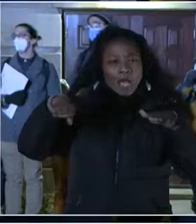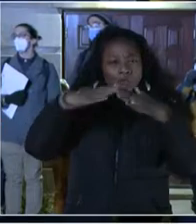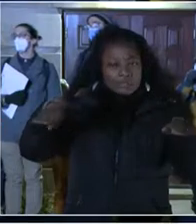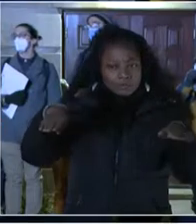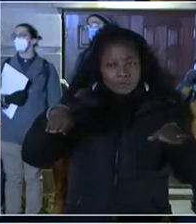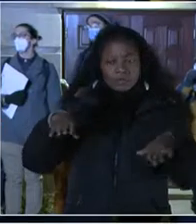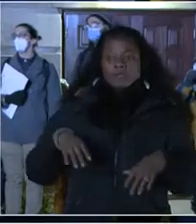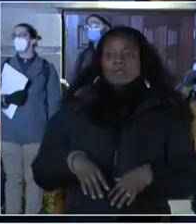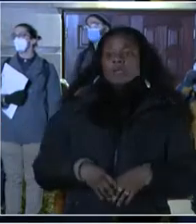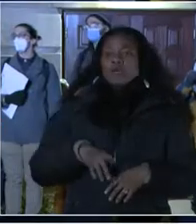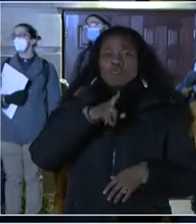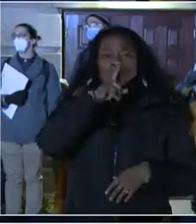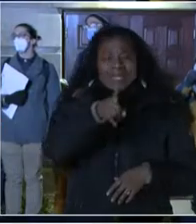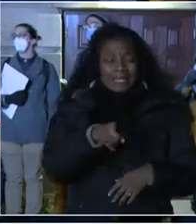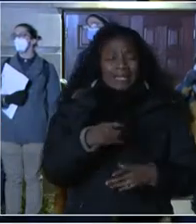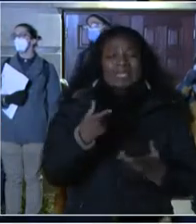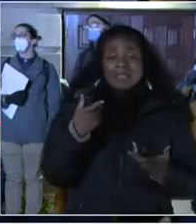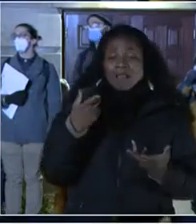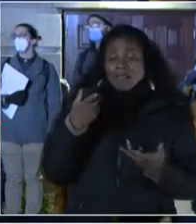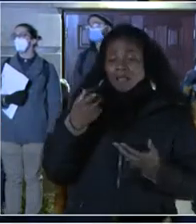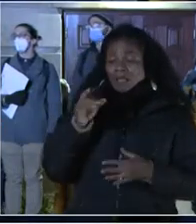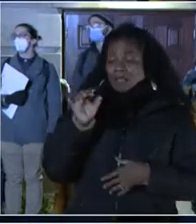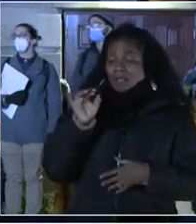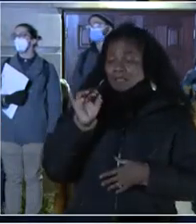big, unwieldy